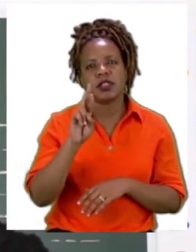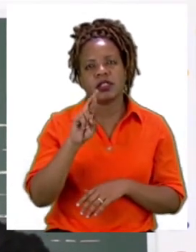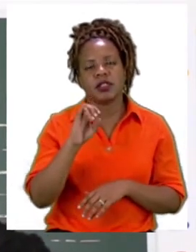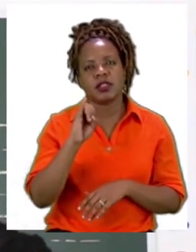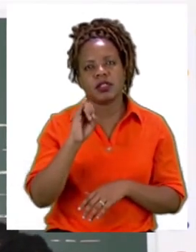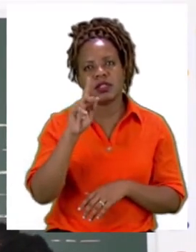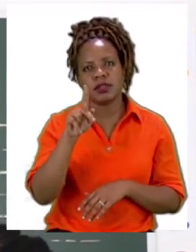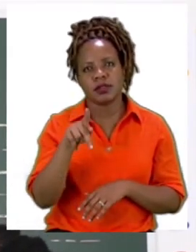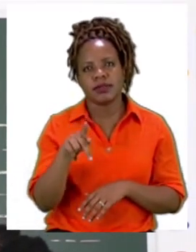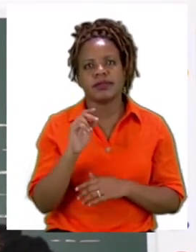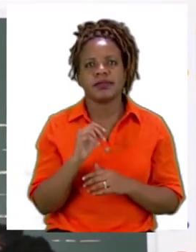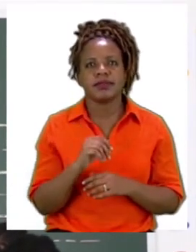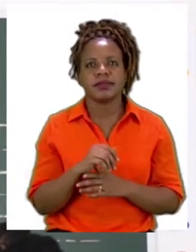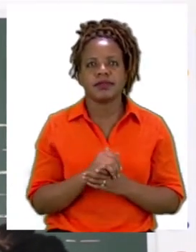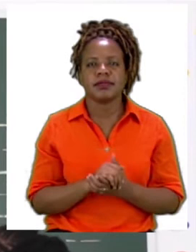on